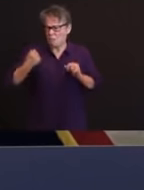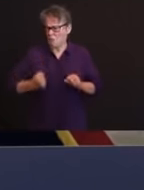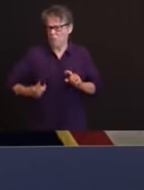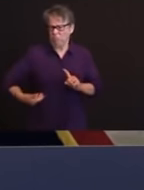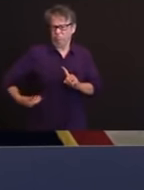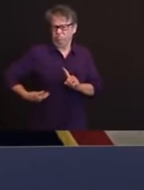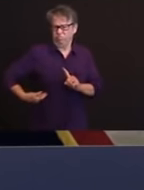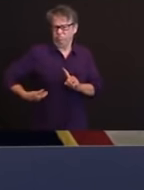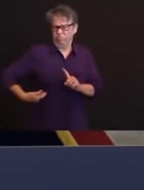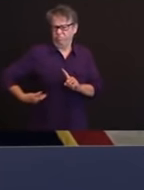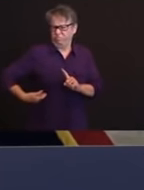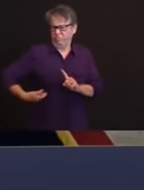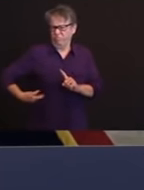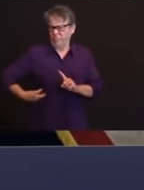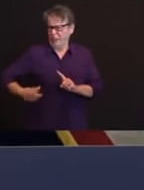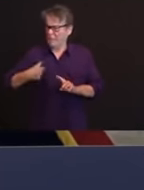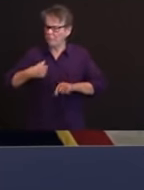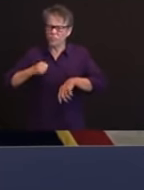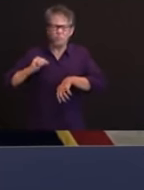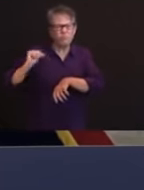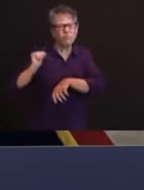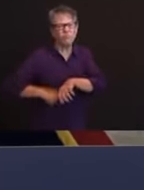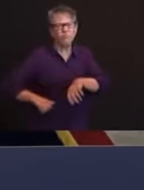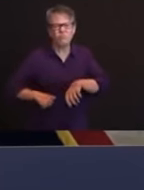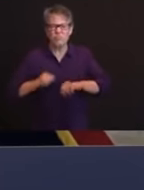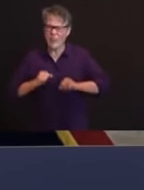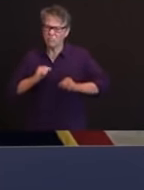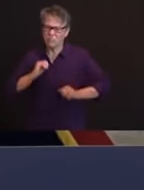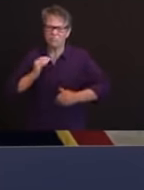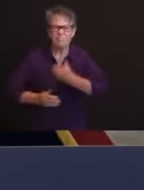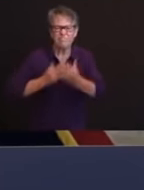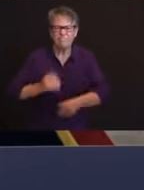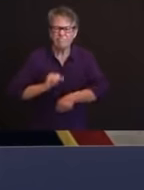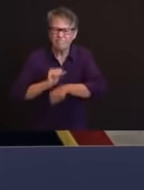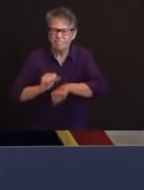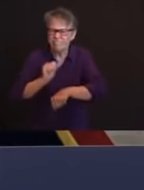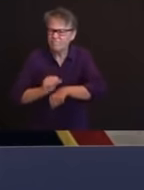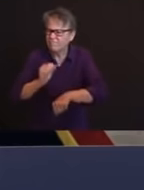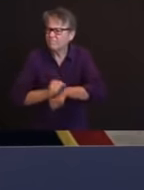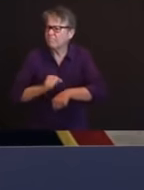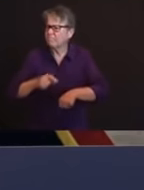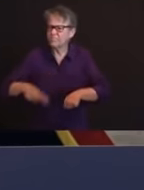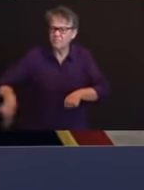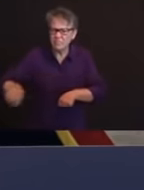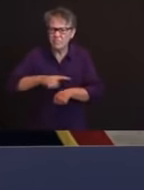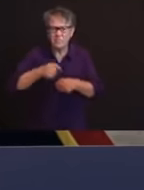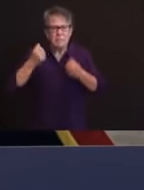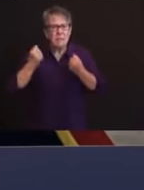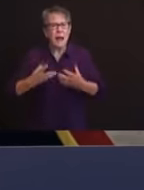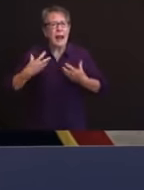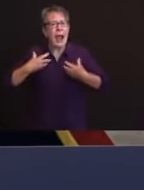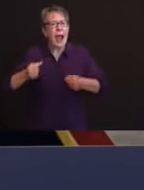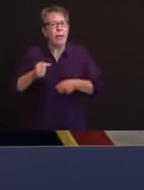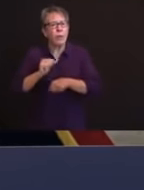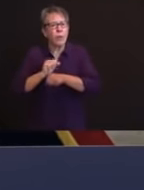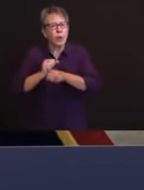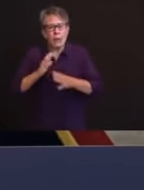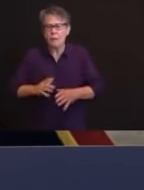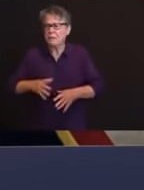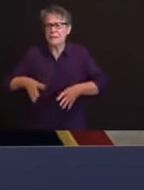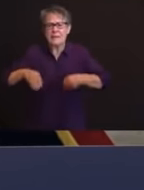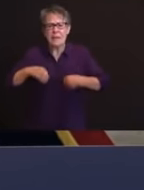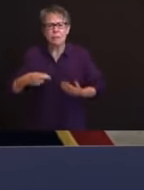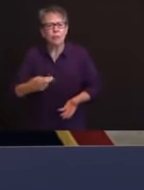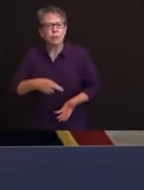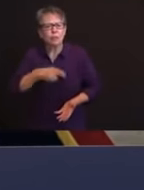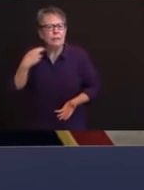one another, their willingness to put themselves and their families sometimes at risk in service of the larger cause of our country and the larger